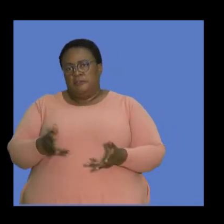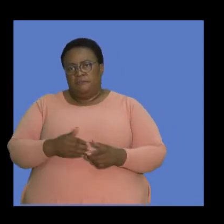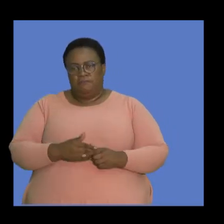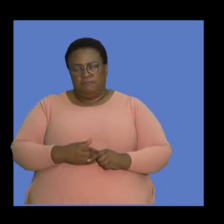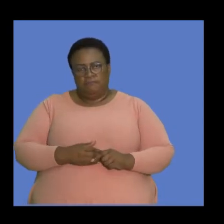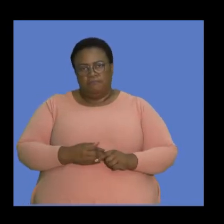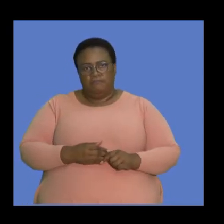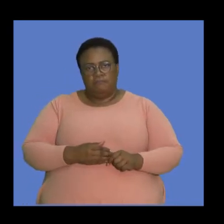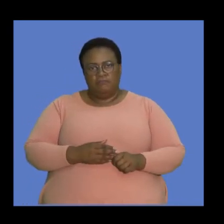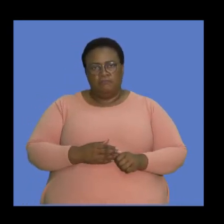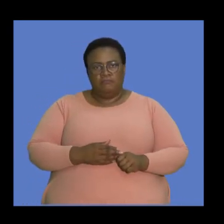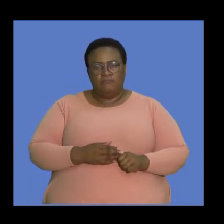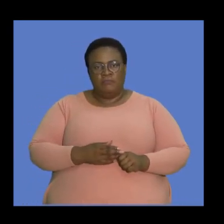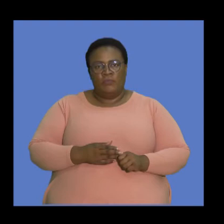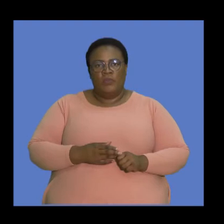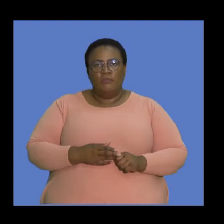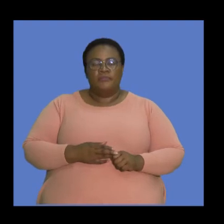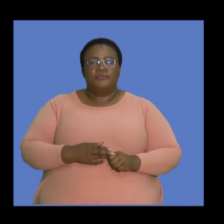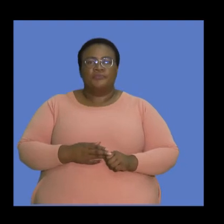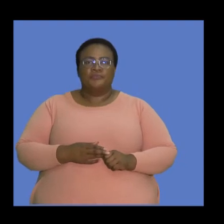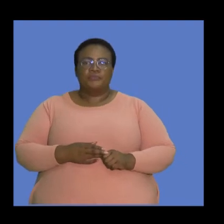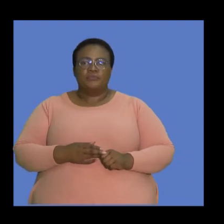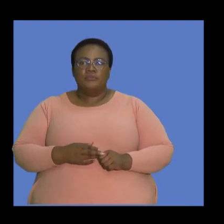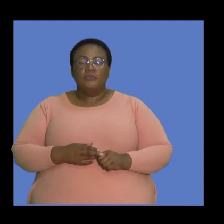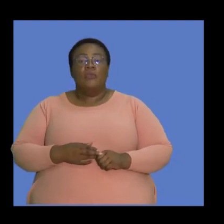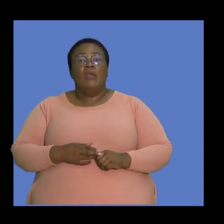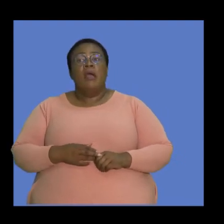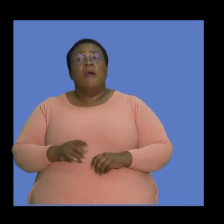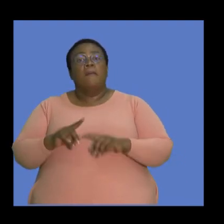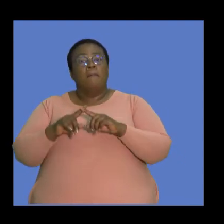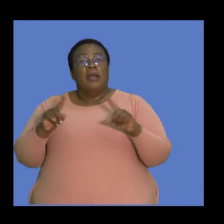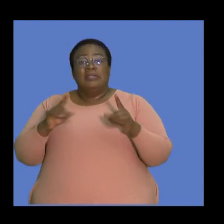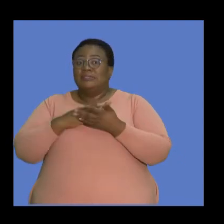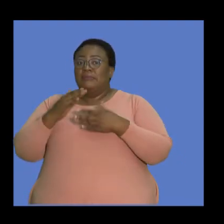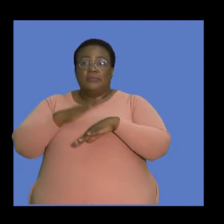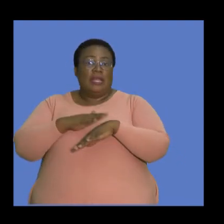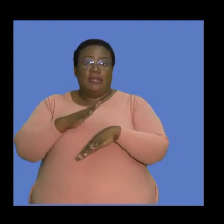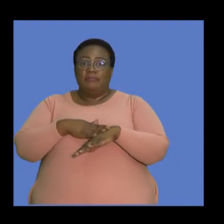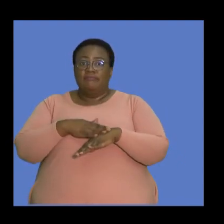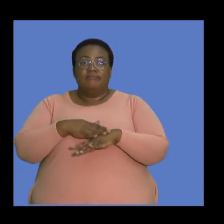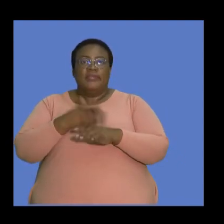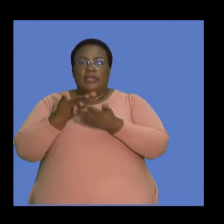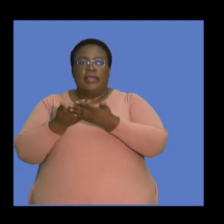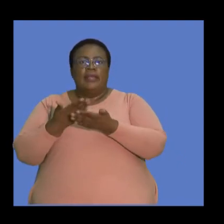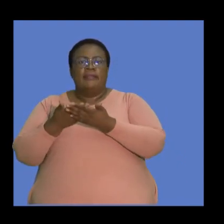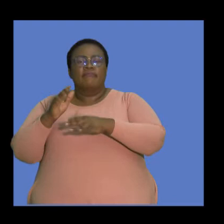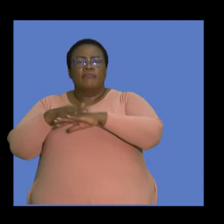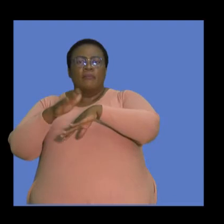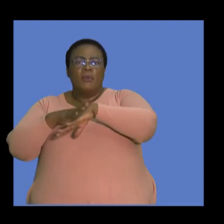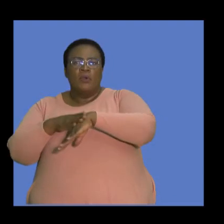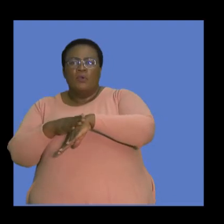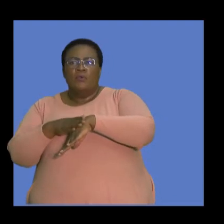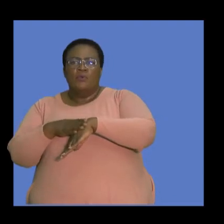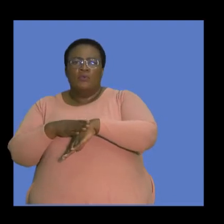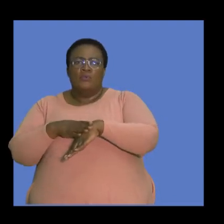subjected to what the Treasury has been saying and all of that. But it's really at times not the actual fact that is